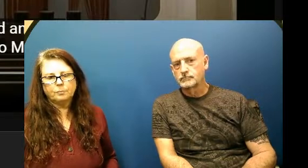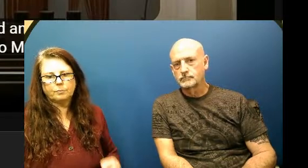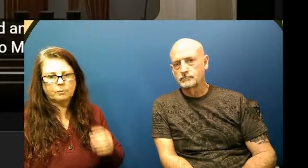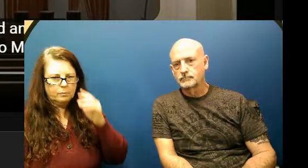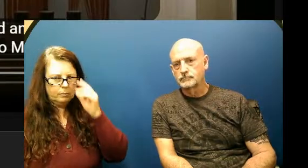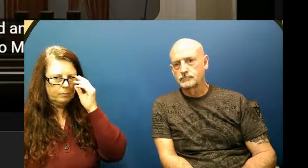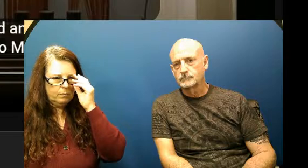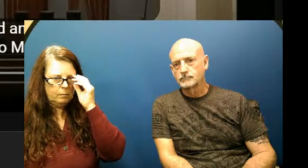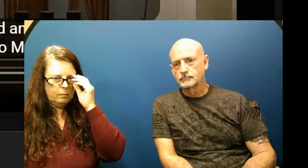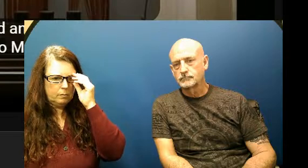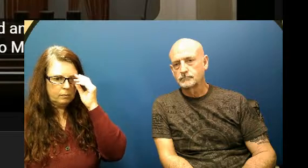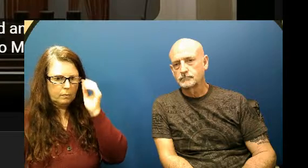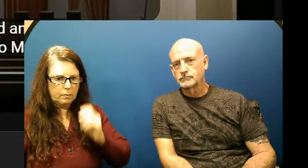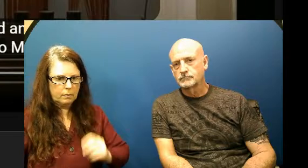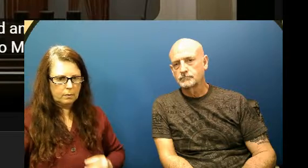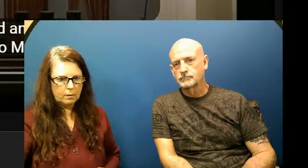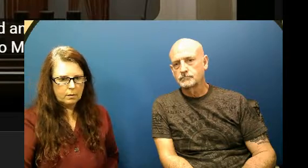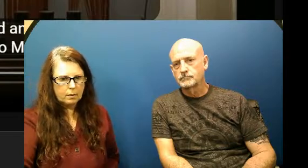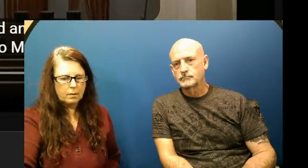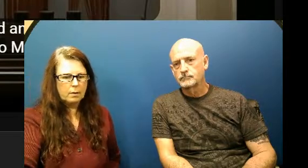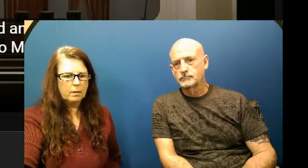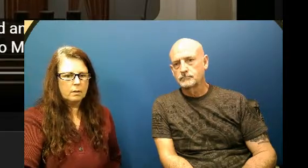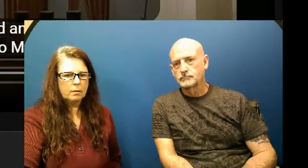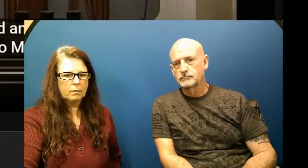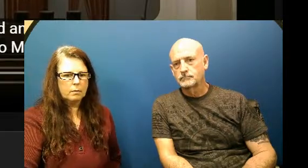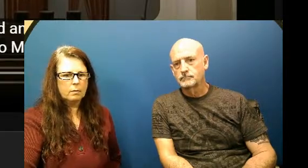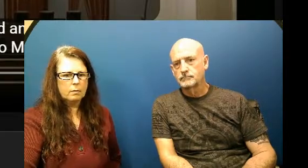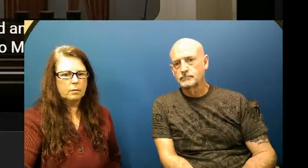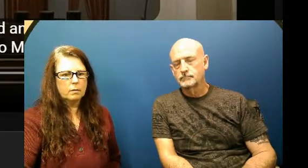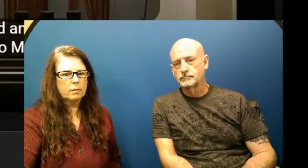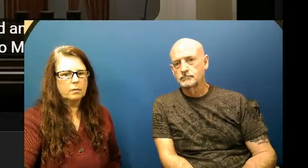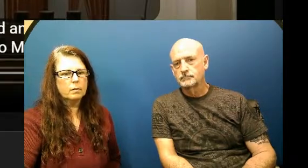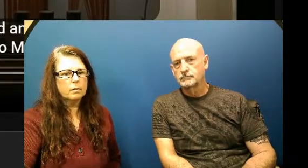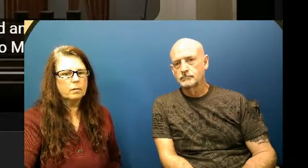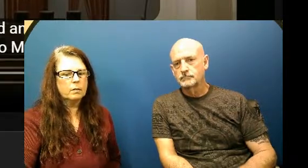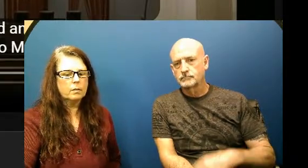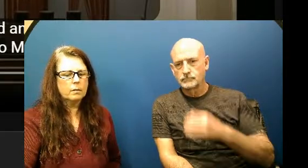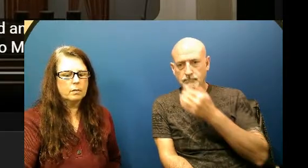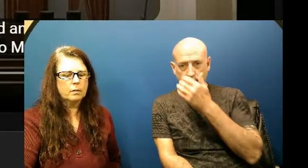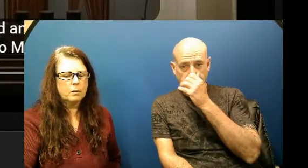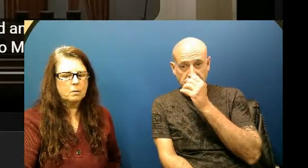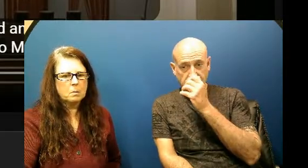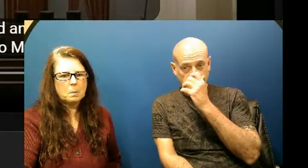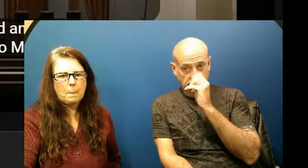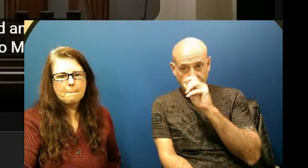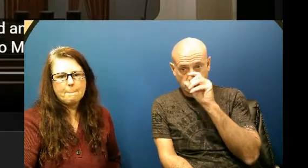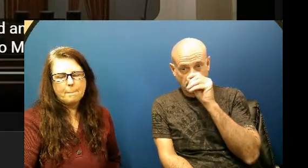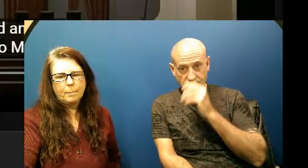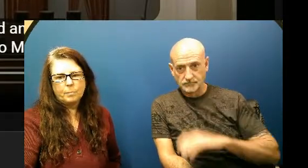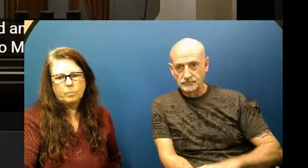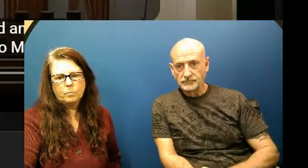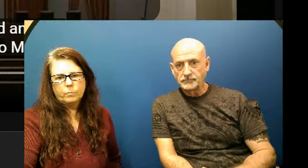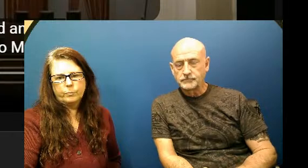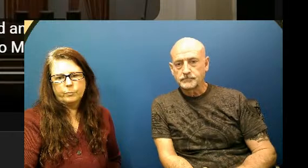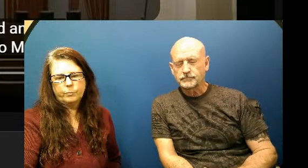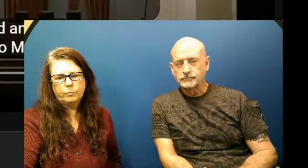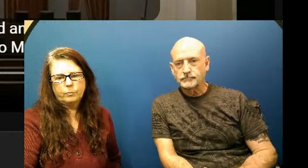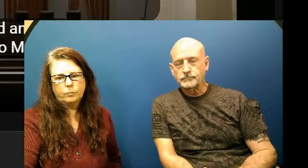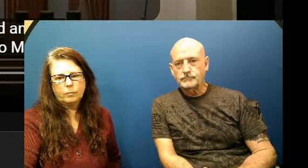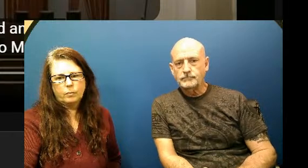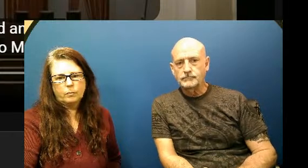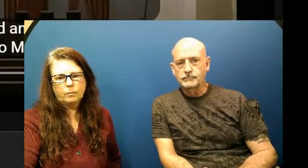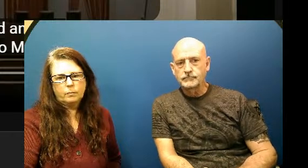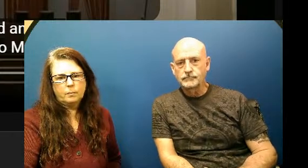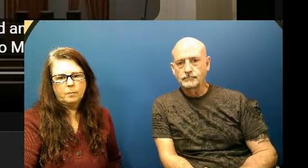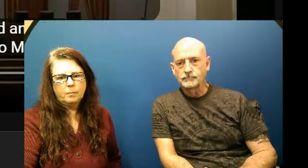don't actually think it's important in this context because that history all arises in the context of bandwidth scarcity. And in that